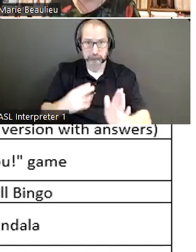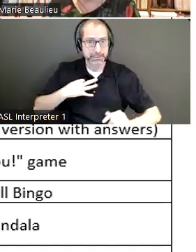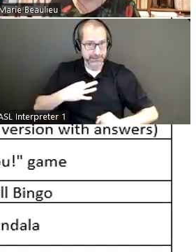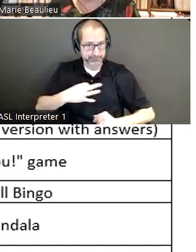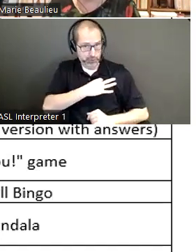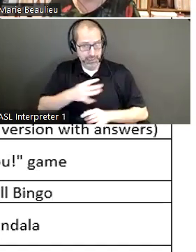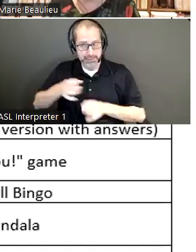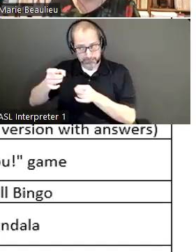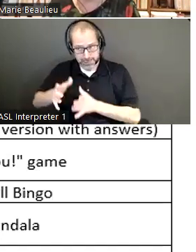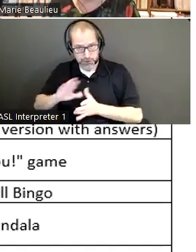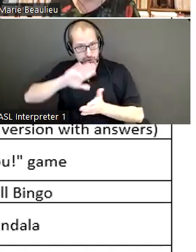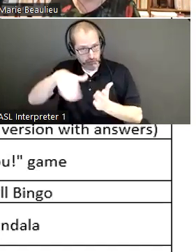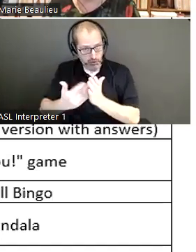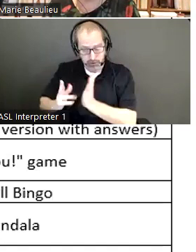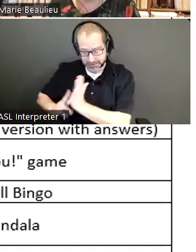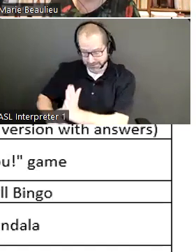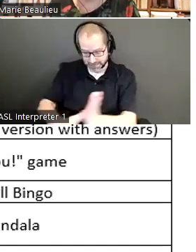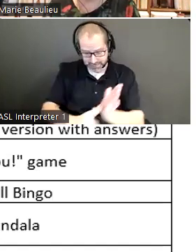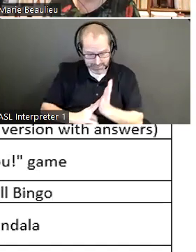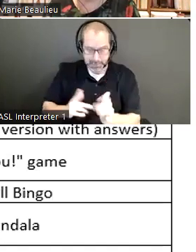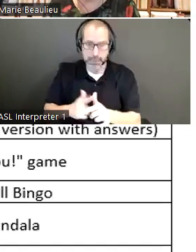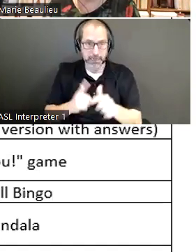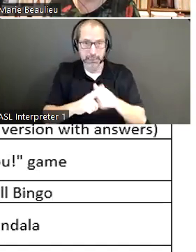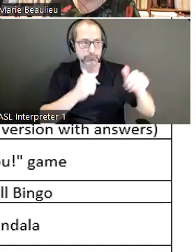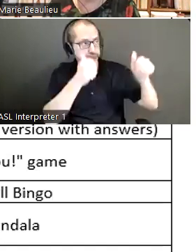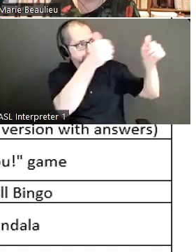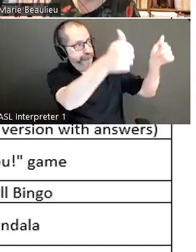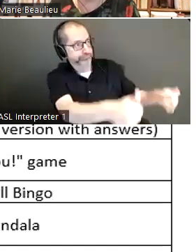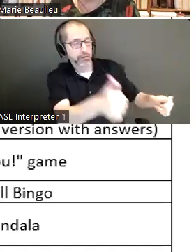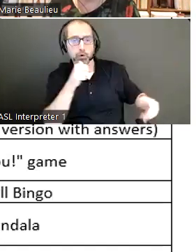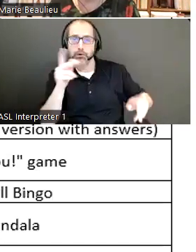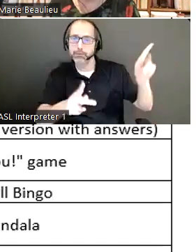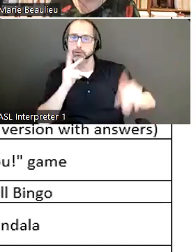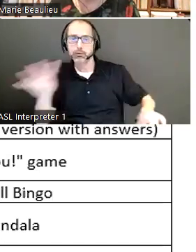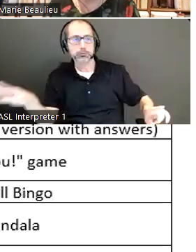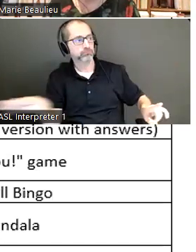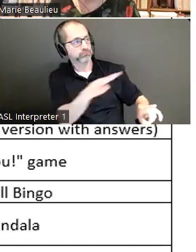and can be displayed for everyone to see in the residences.